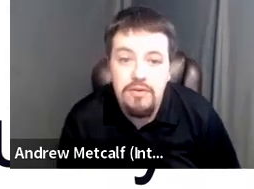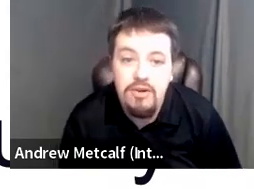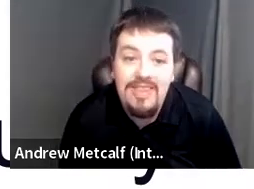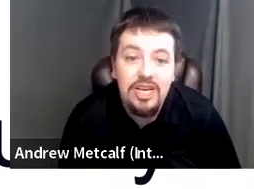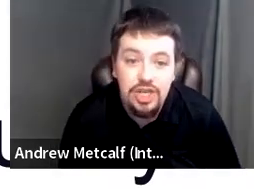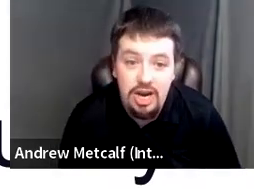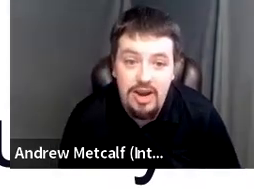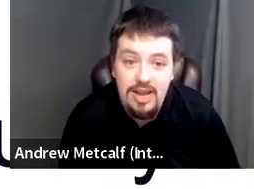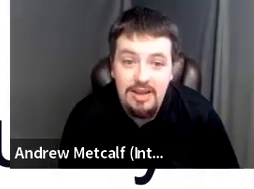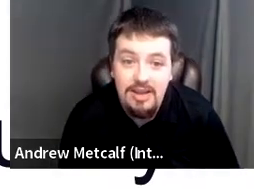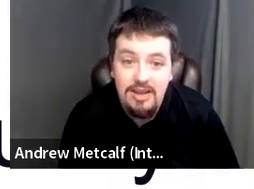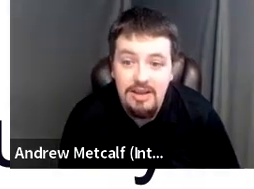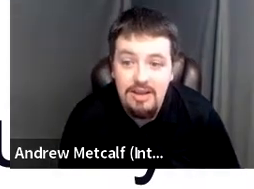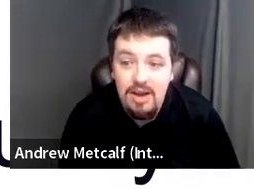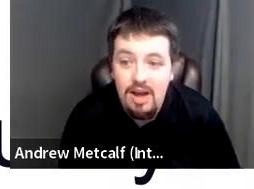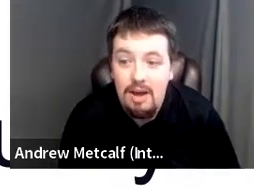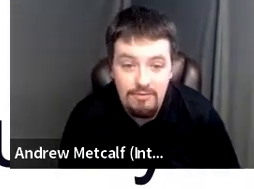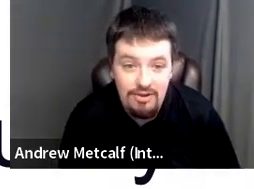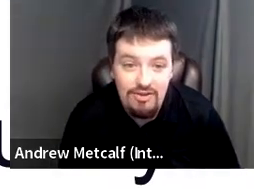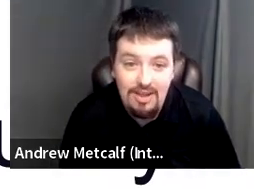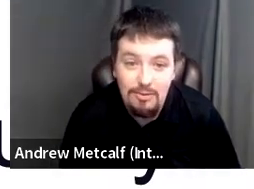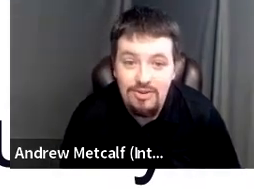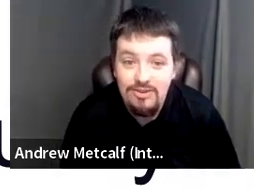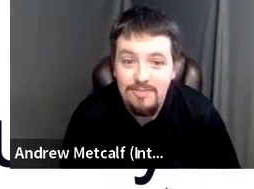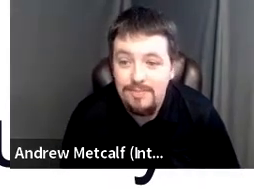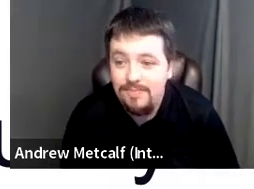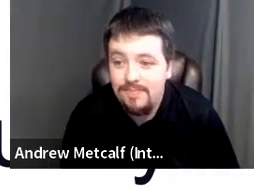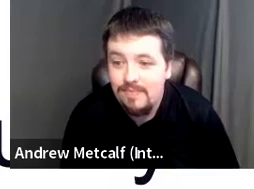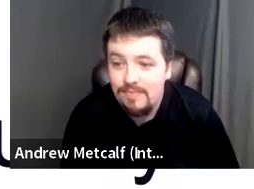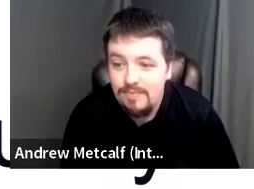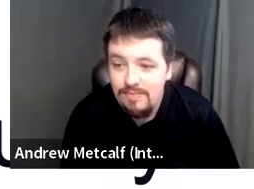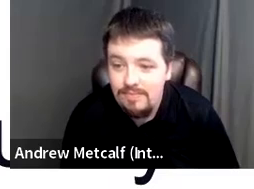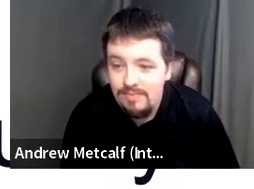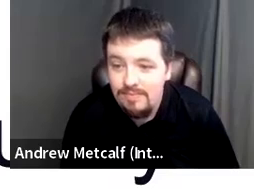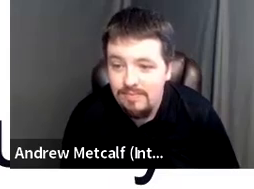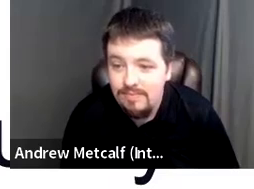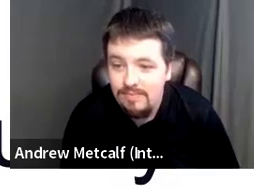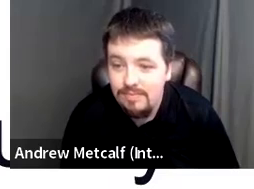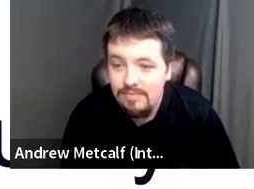the first dictionary of French Sign Language.